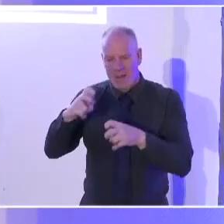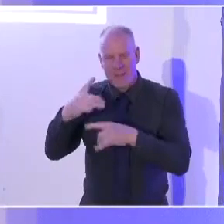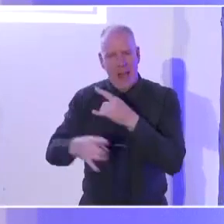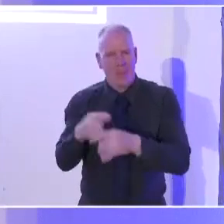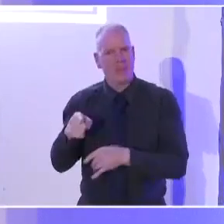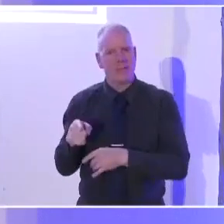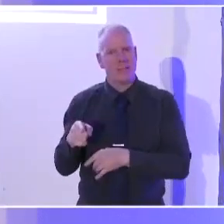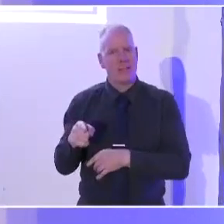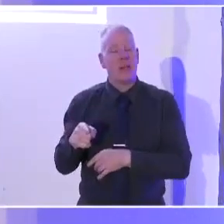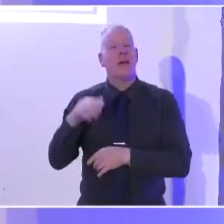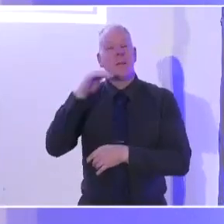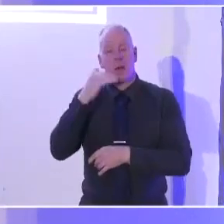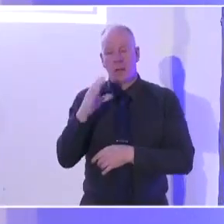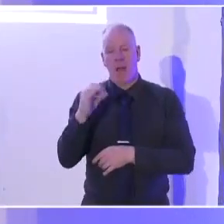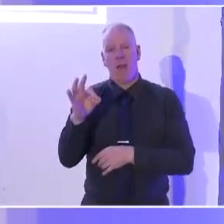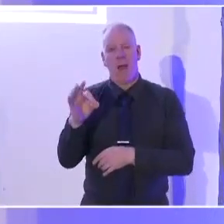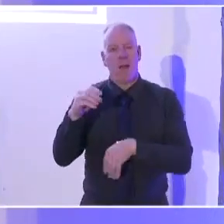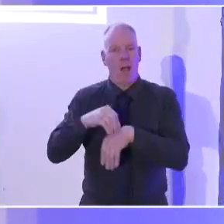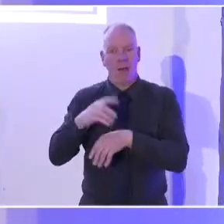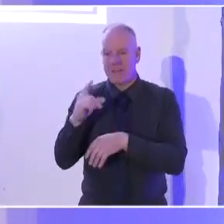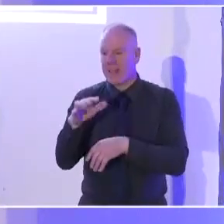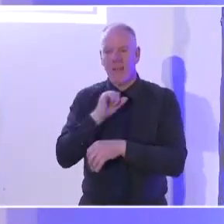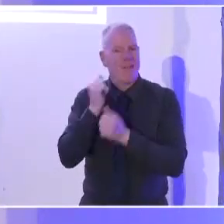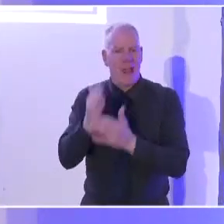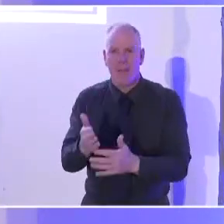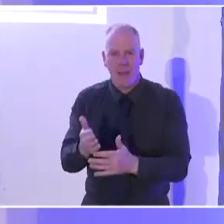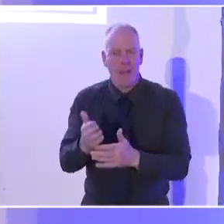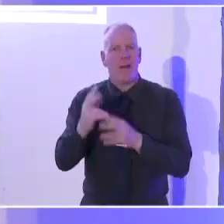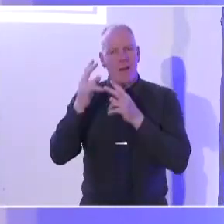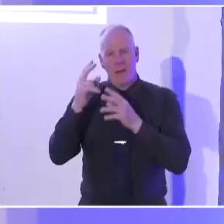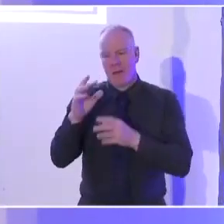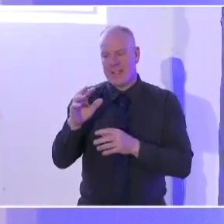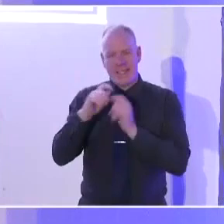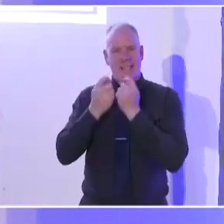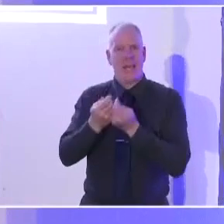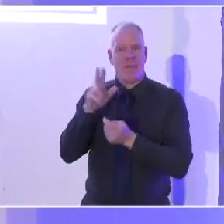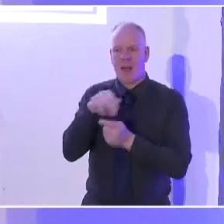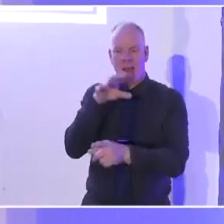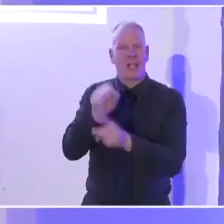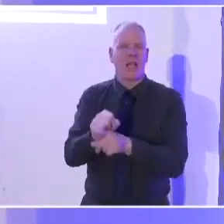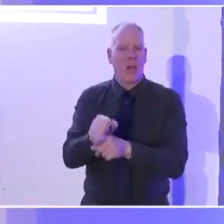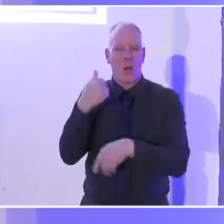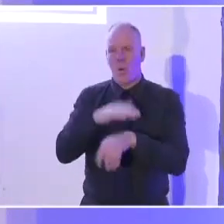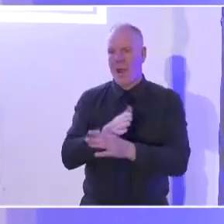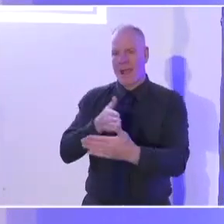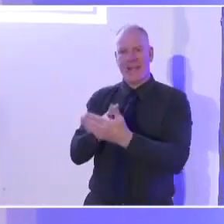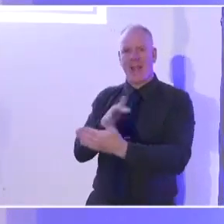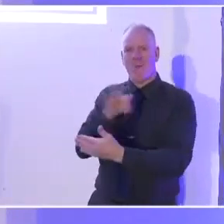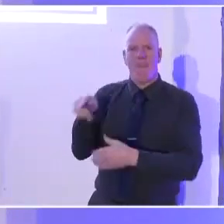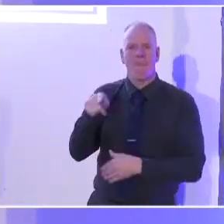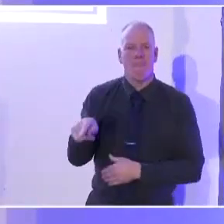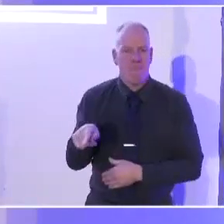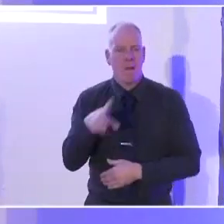place. Because the logging data was no longer available, the forensic team couldn't identify the initial point of attack. And